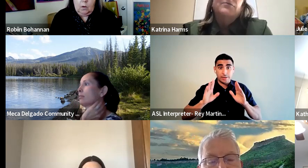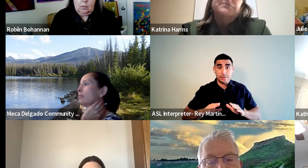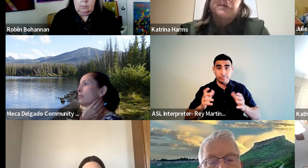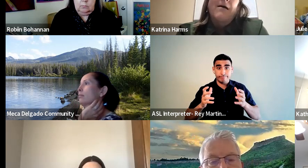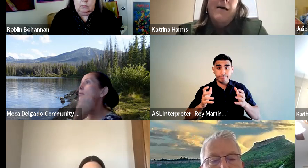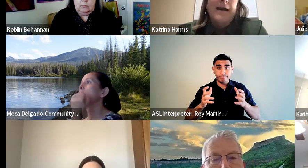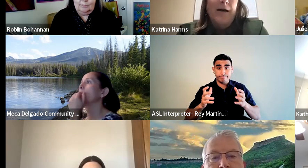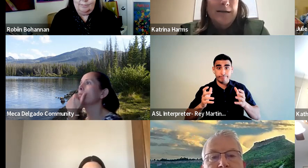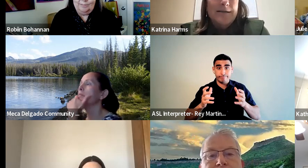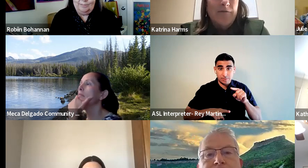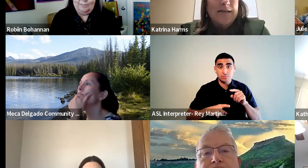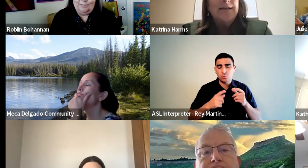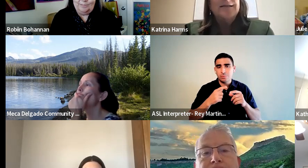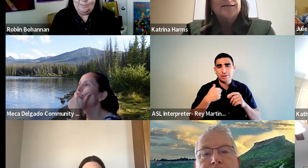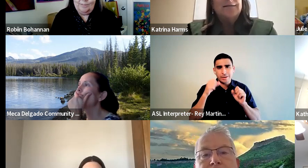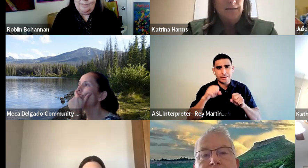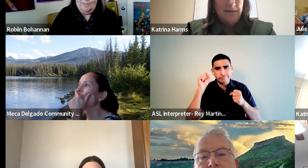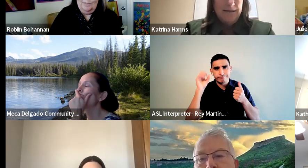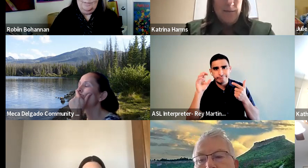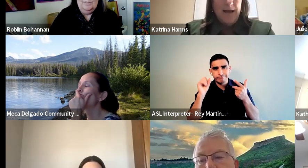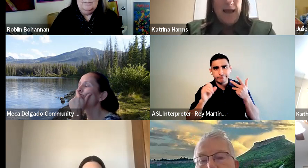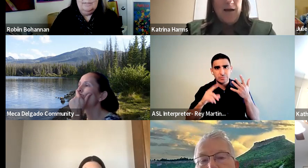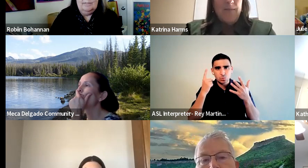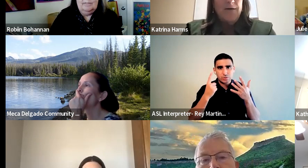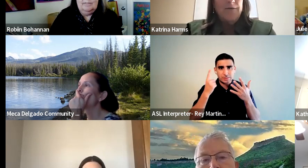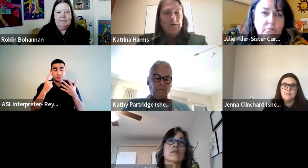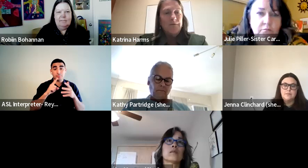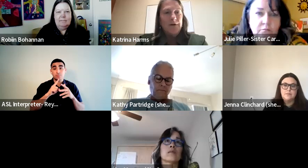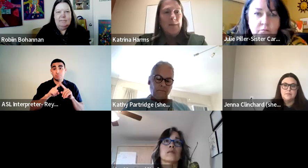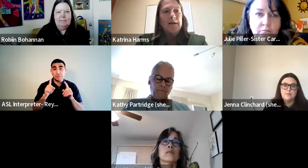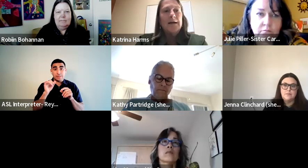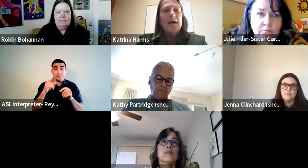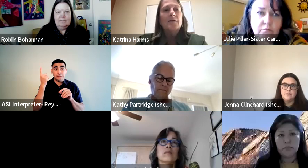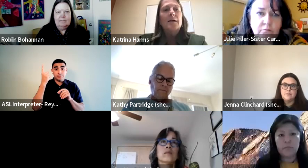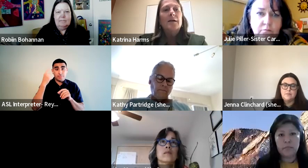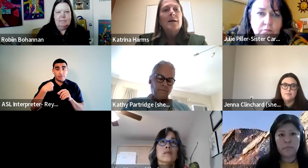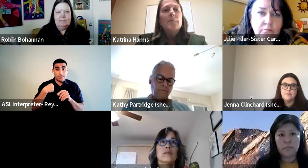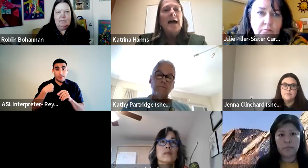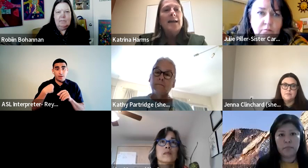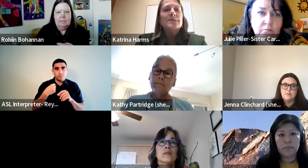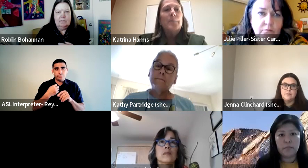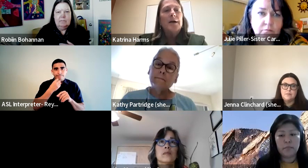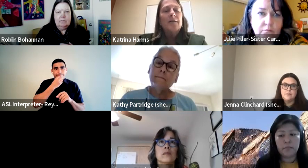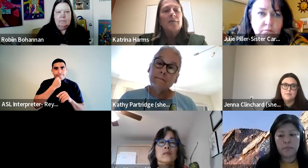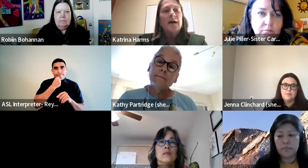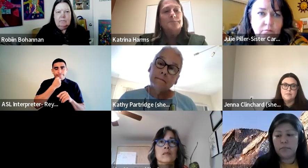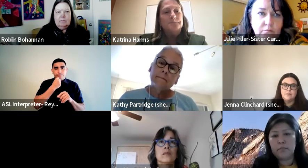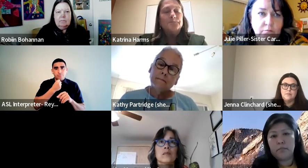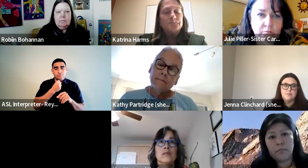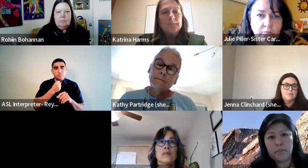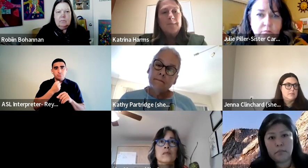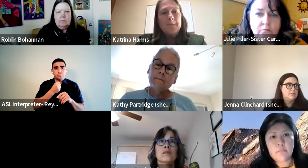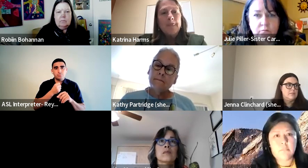could go on and on because obviously this is something I care about for up here in Netherland, but that is part of